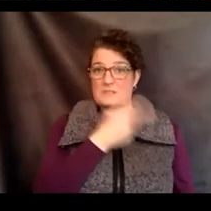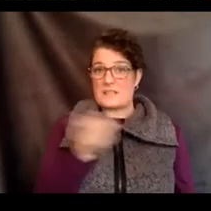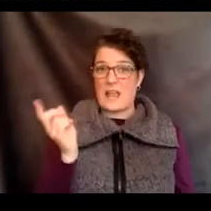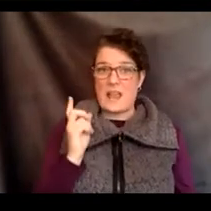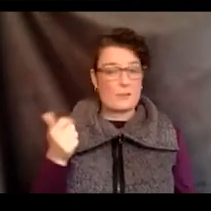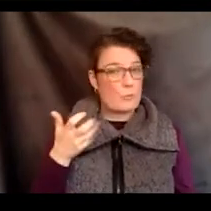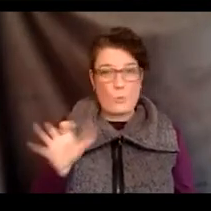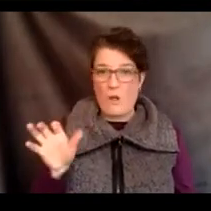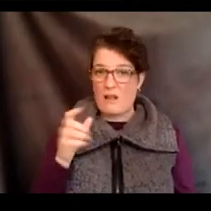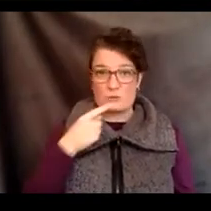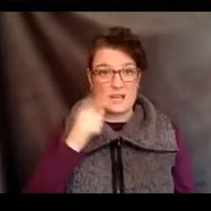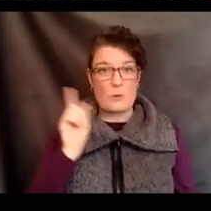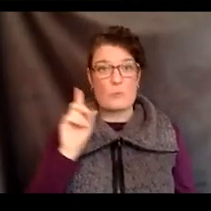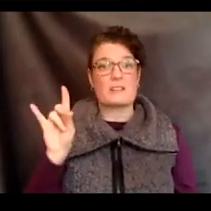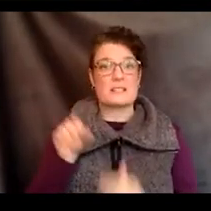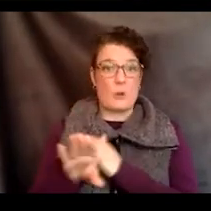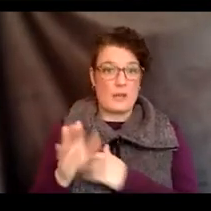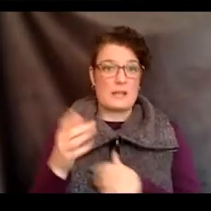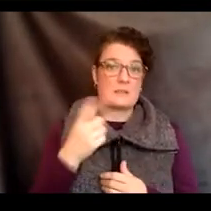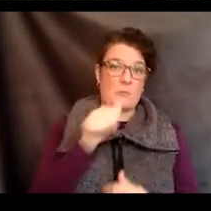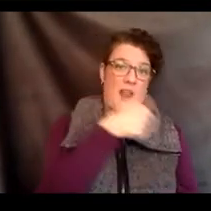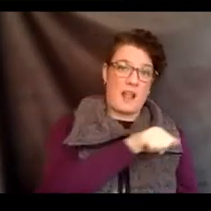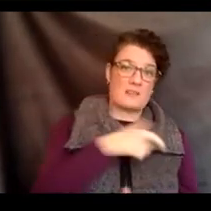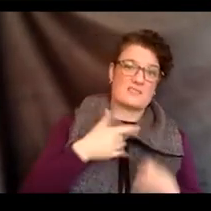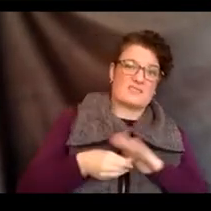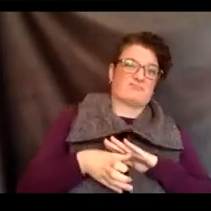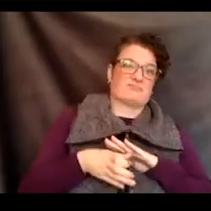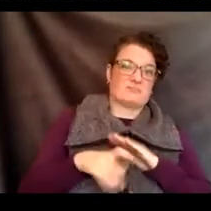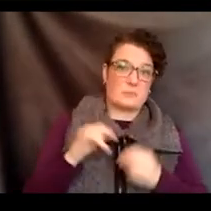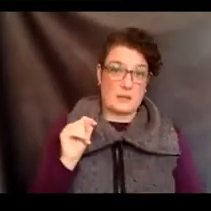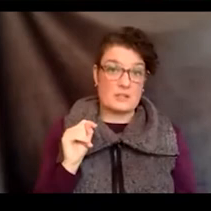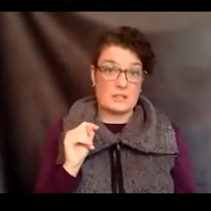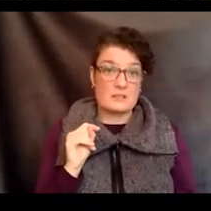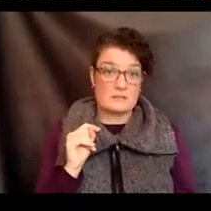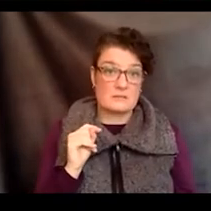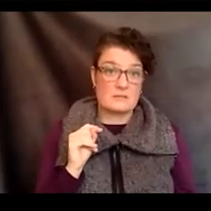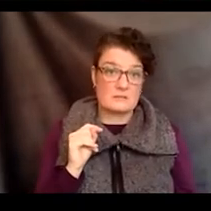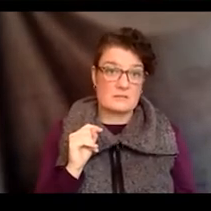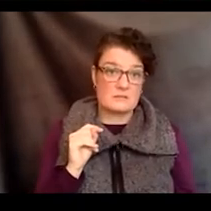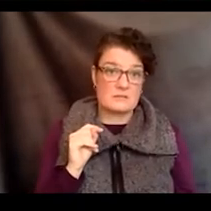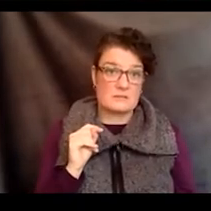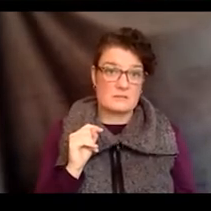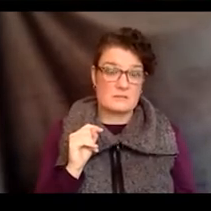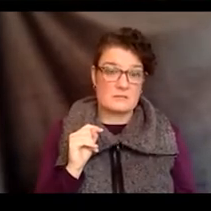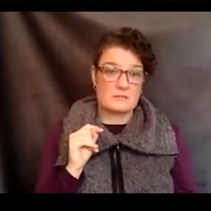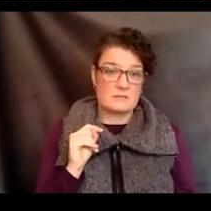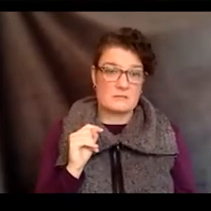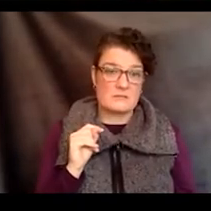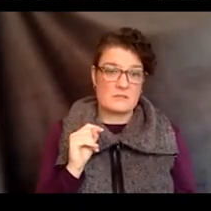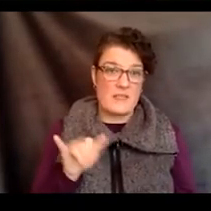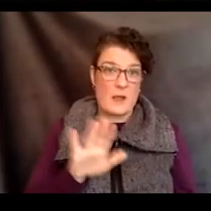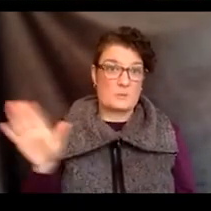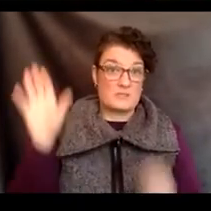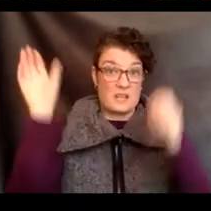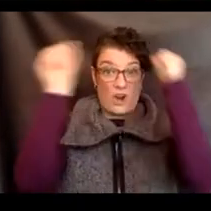they didn't want to say where they got in and make somebody else feel bad about it. That was sort of the way that they were, their ideology